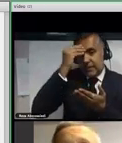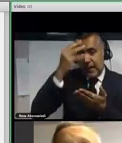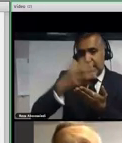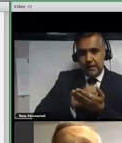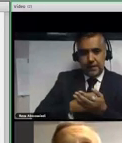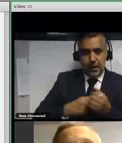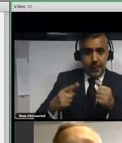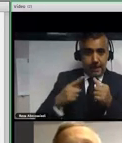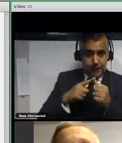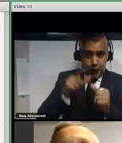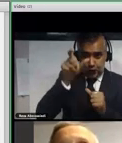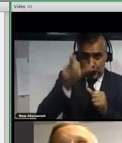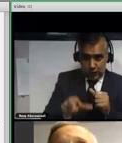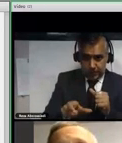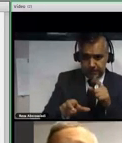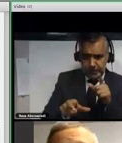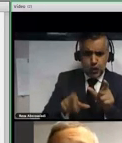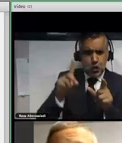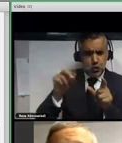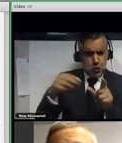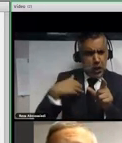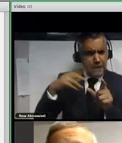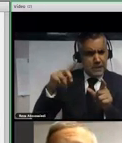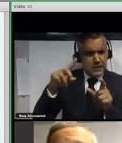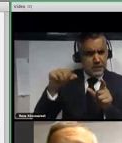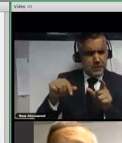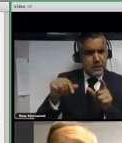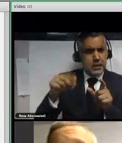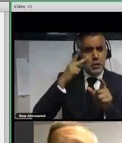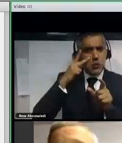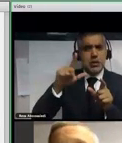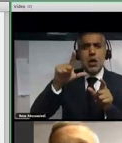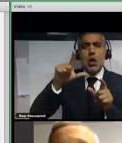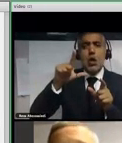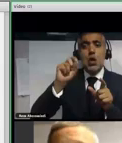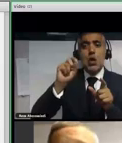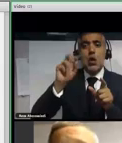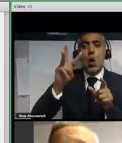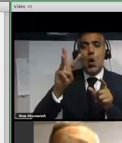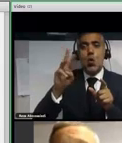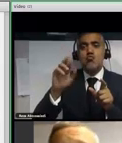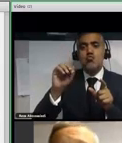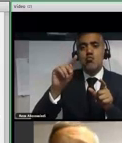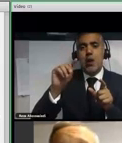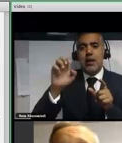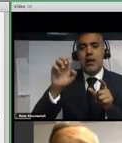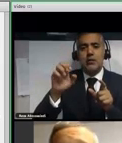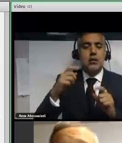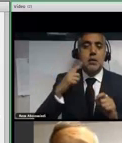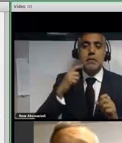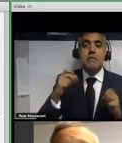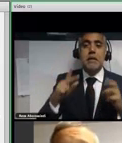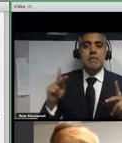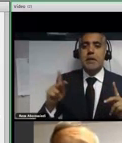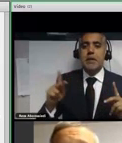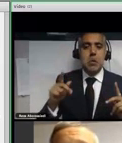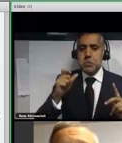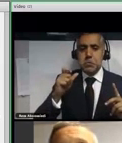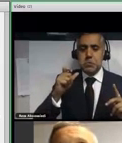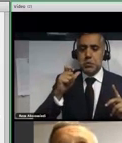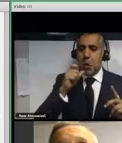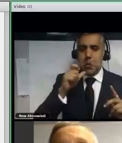have a disability? We see very low rates of disability. That's because as I said, many people are not picked up with that